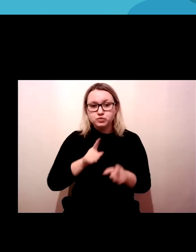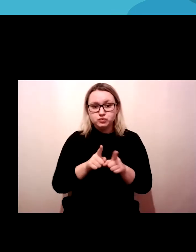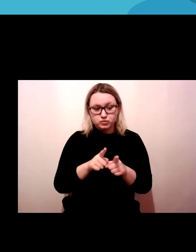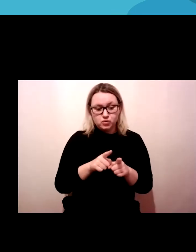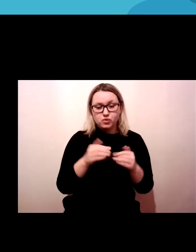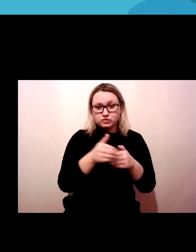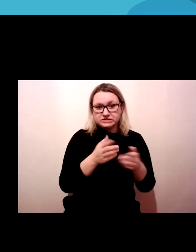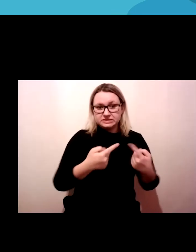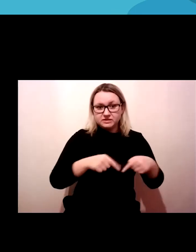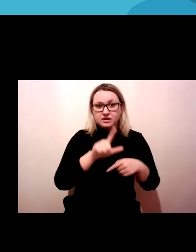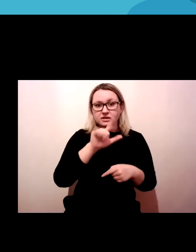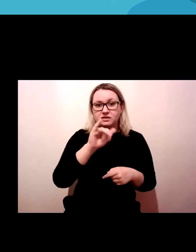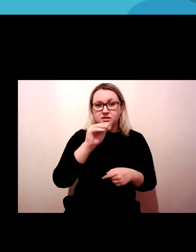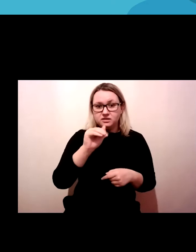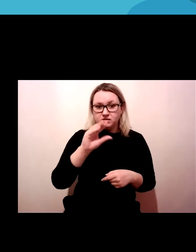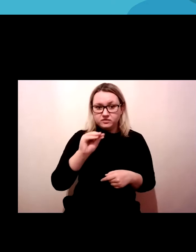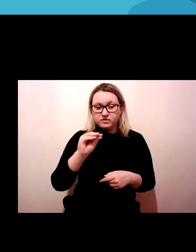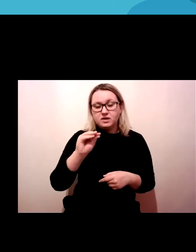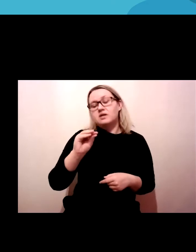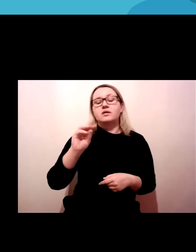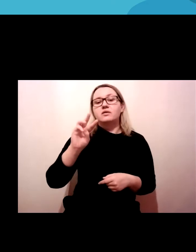able to see the platform.